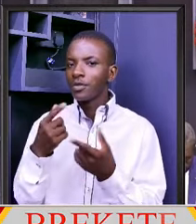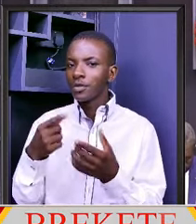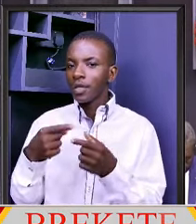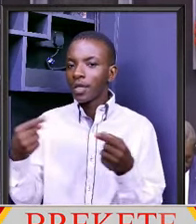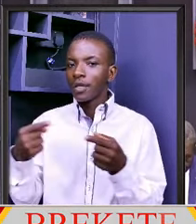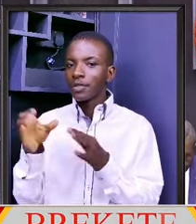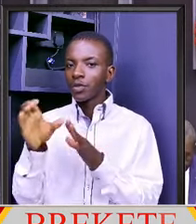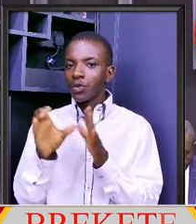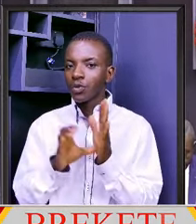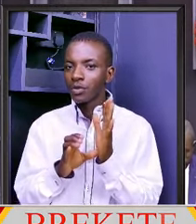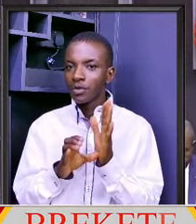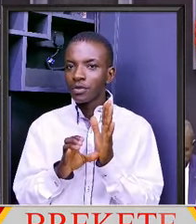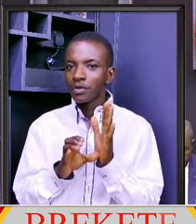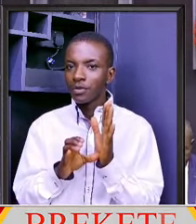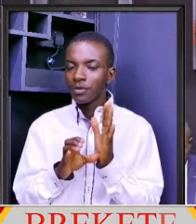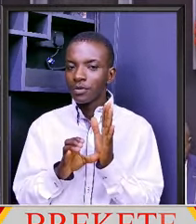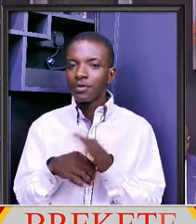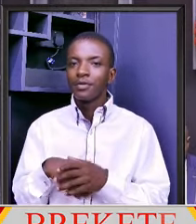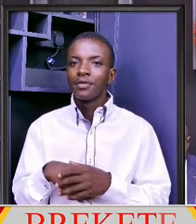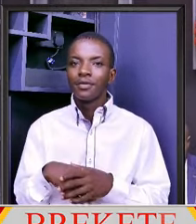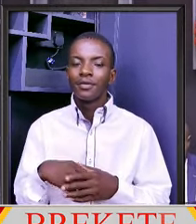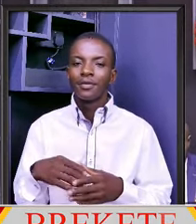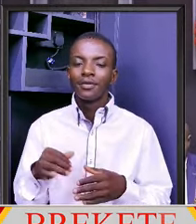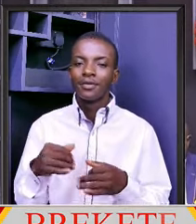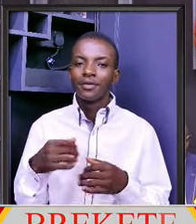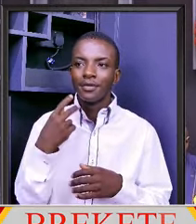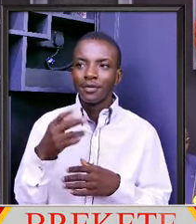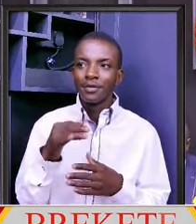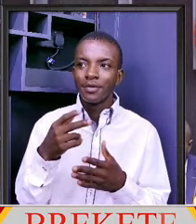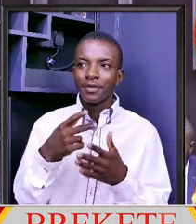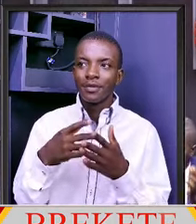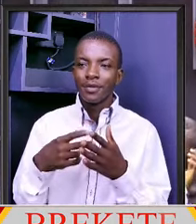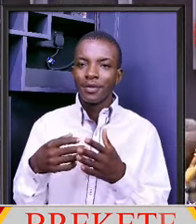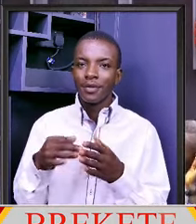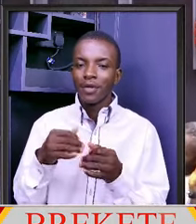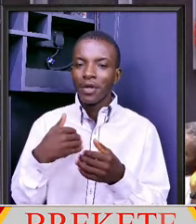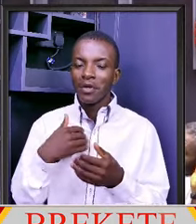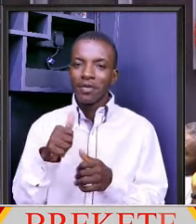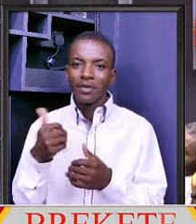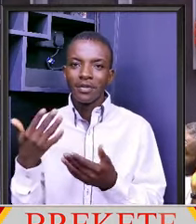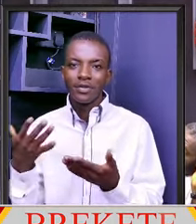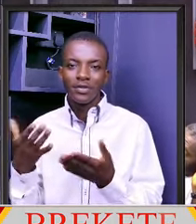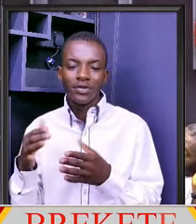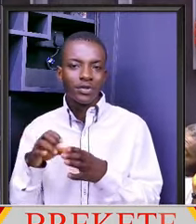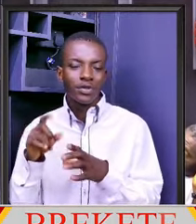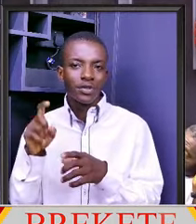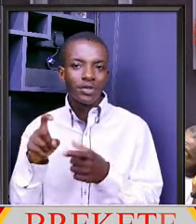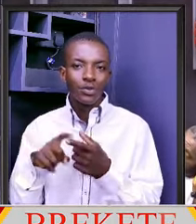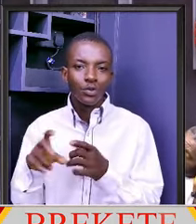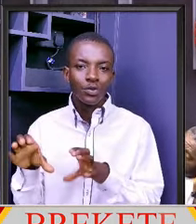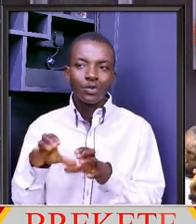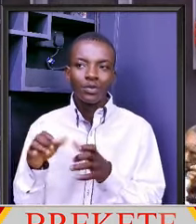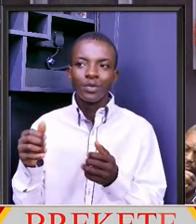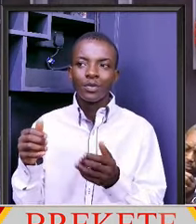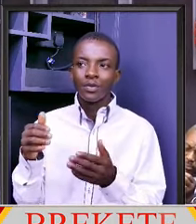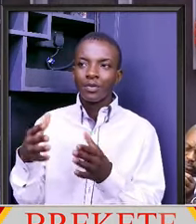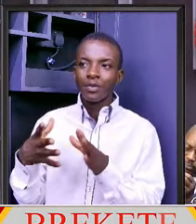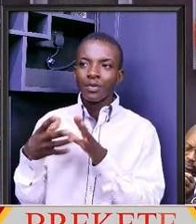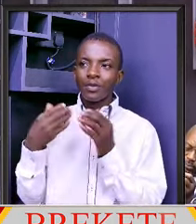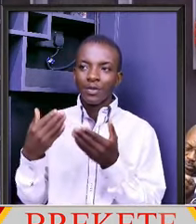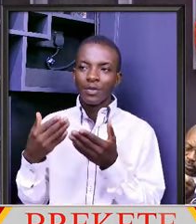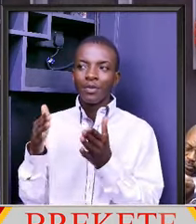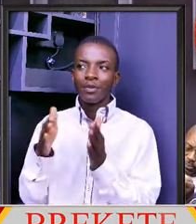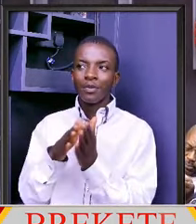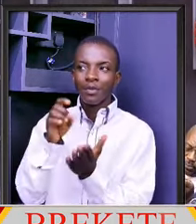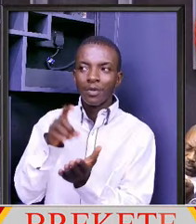our constitution. Article 3 stipulates that if they have any grievances, they need to channel their grievances.